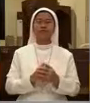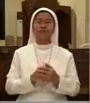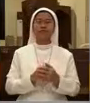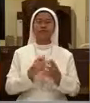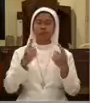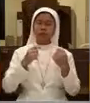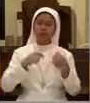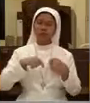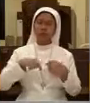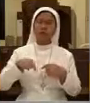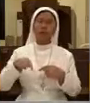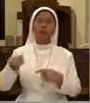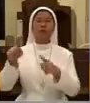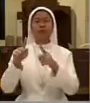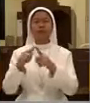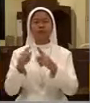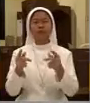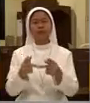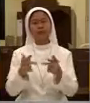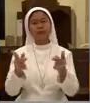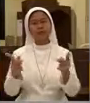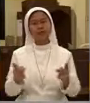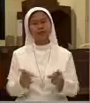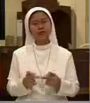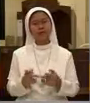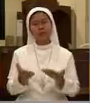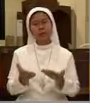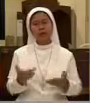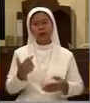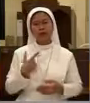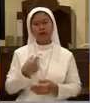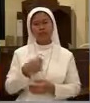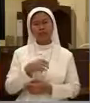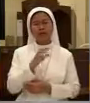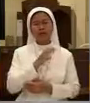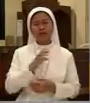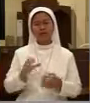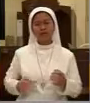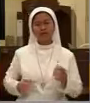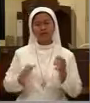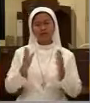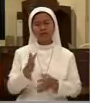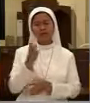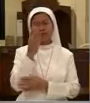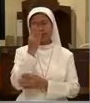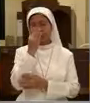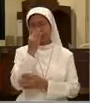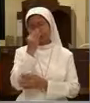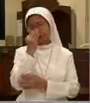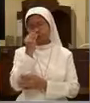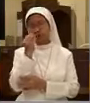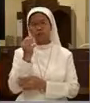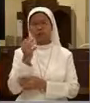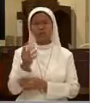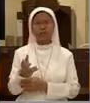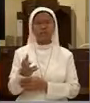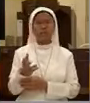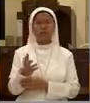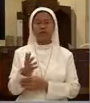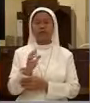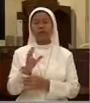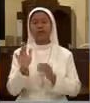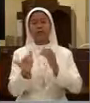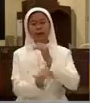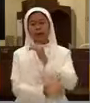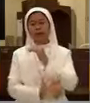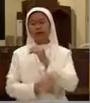going to places where Christians are a minority, you know, or countries